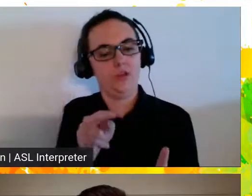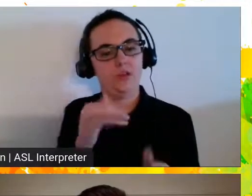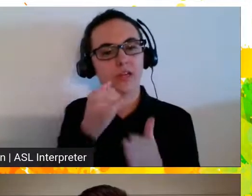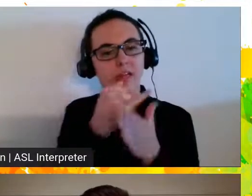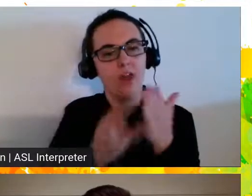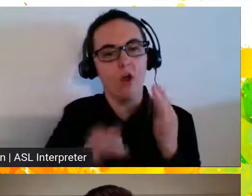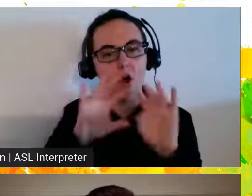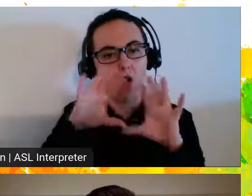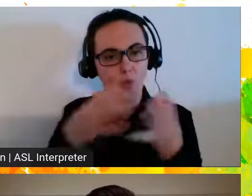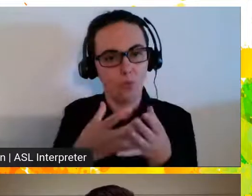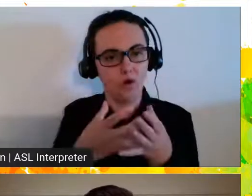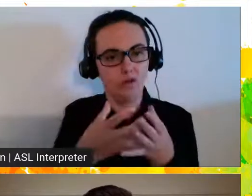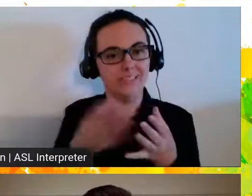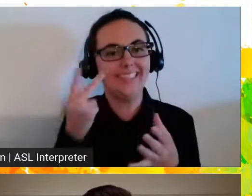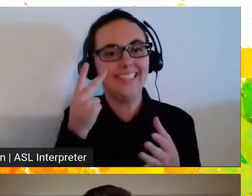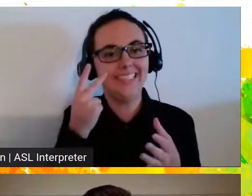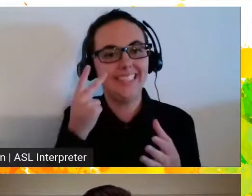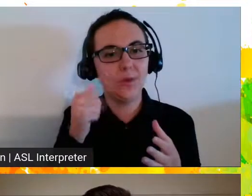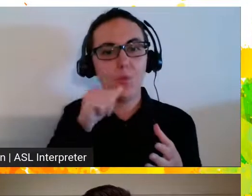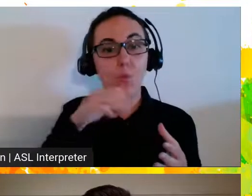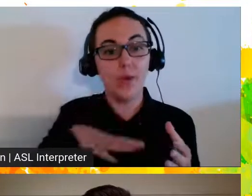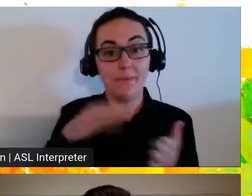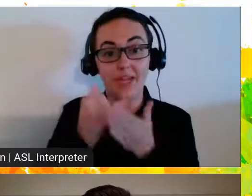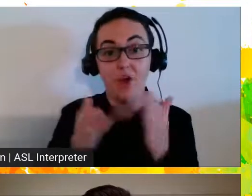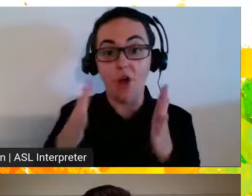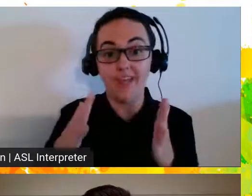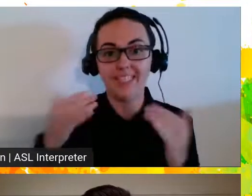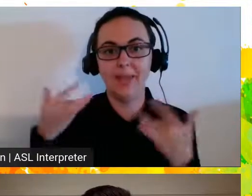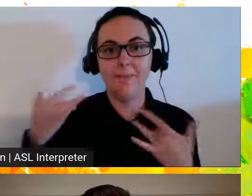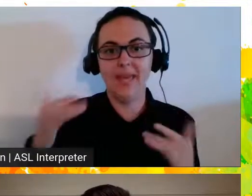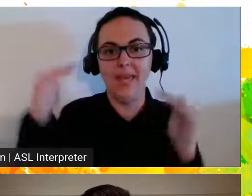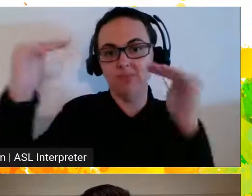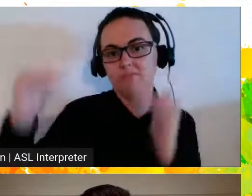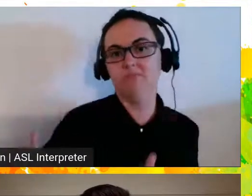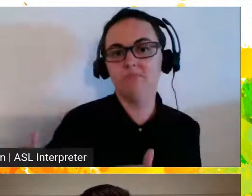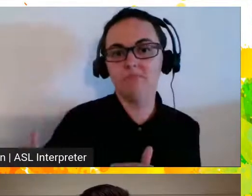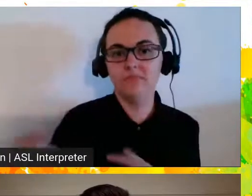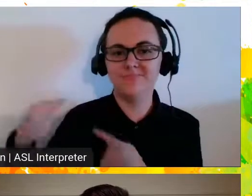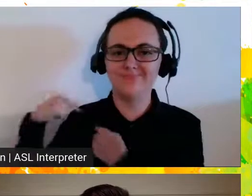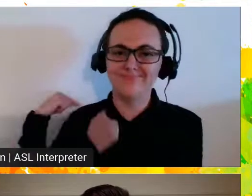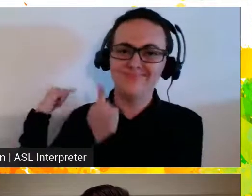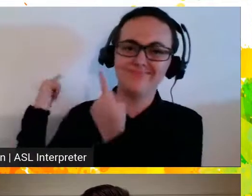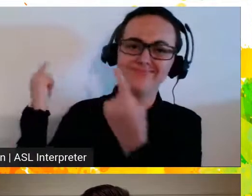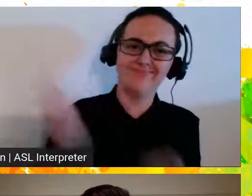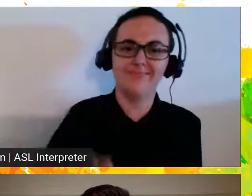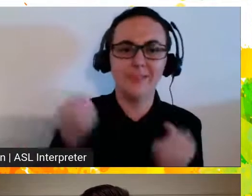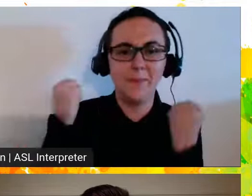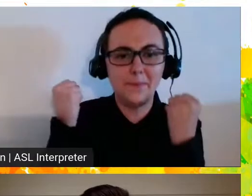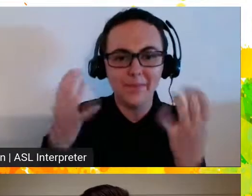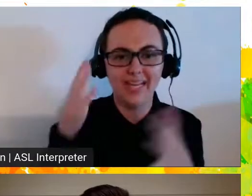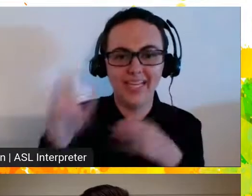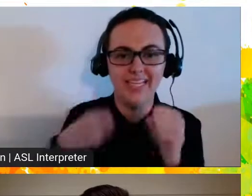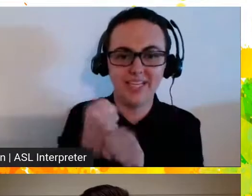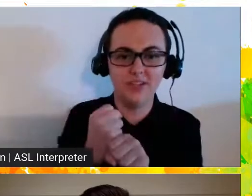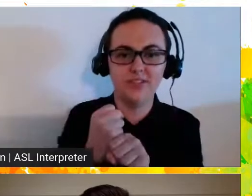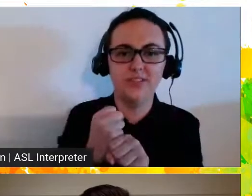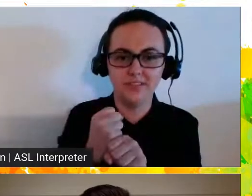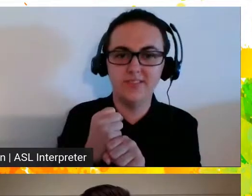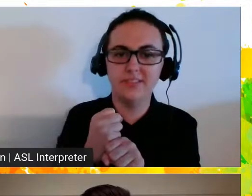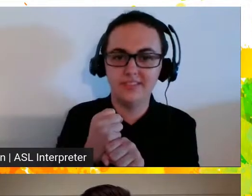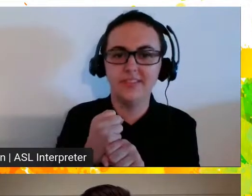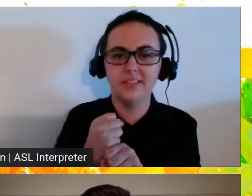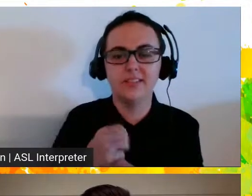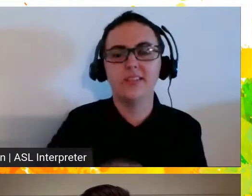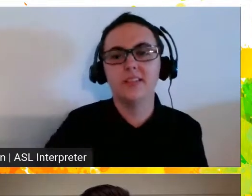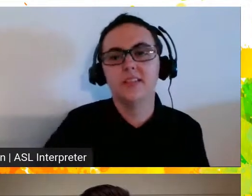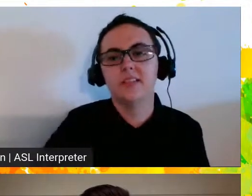secondary position that women artists endured for so many, many, many years. But,